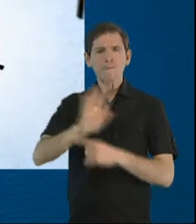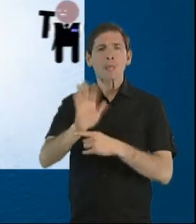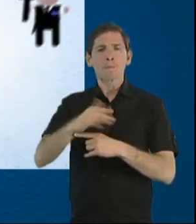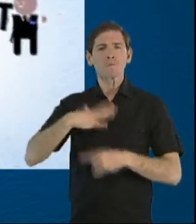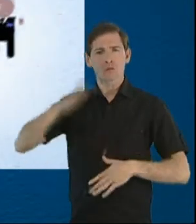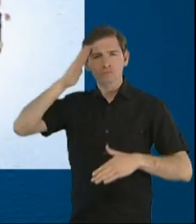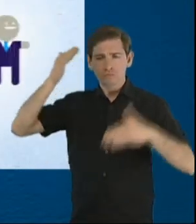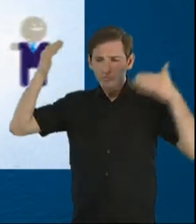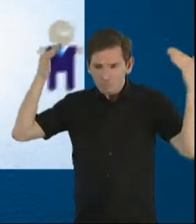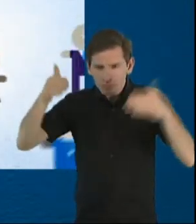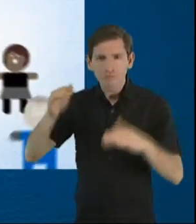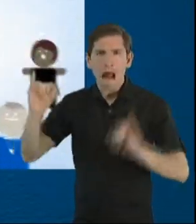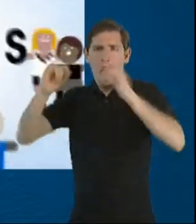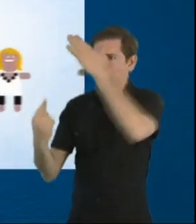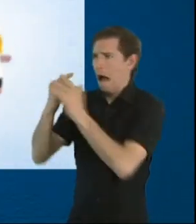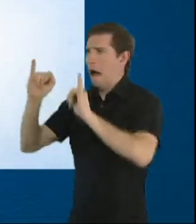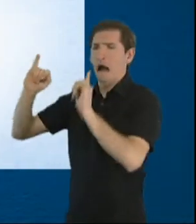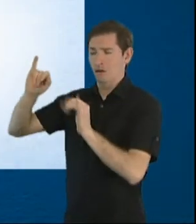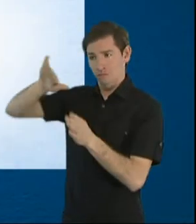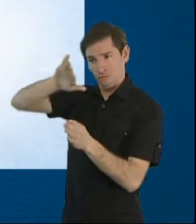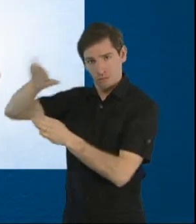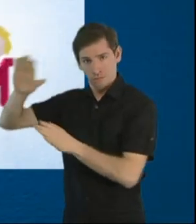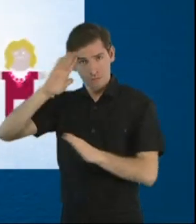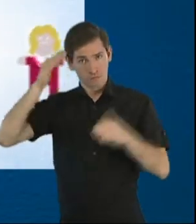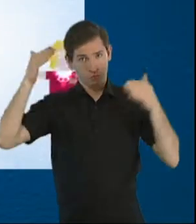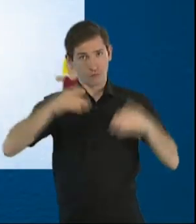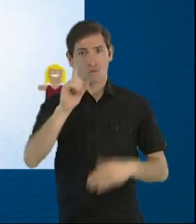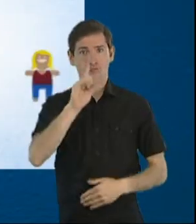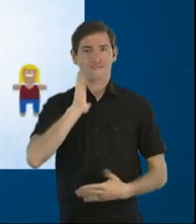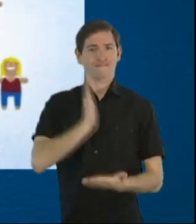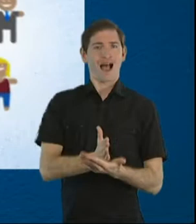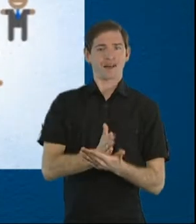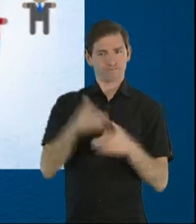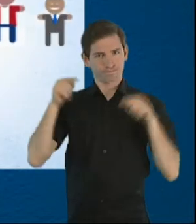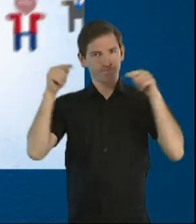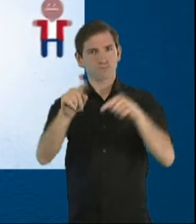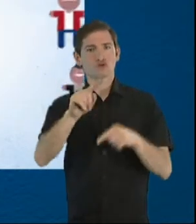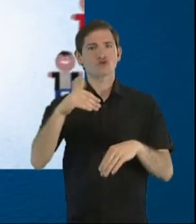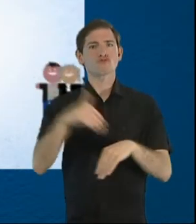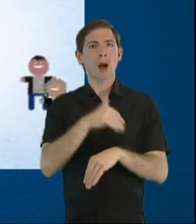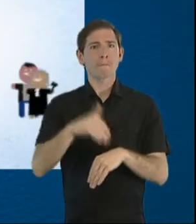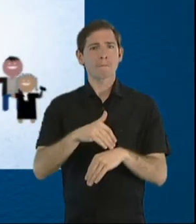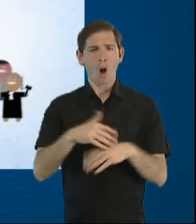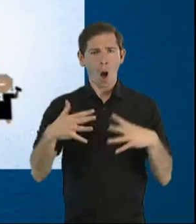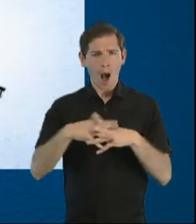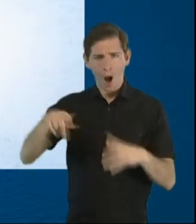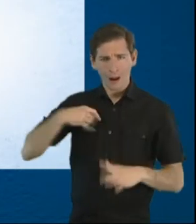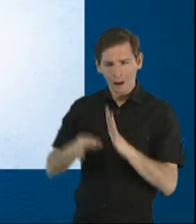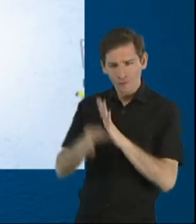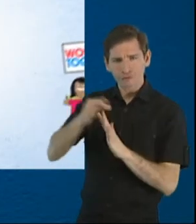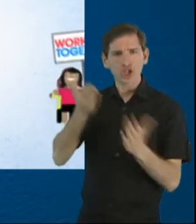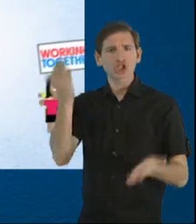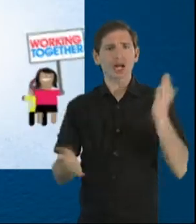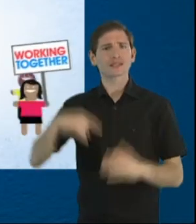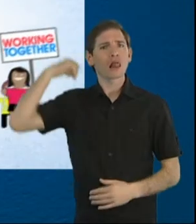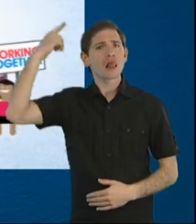In this film, we want to get away from the headlines and show you the facts about crime and what we're doing to improve justice in London. To deliver the results